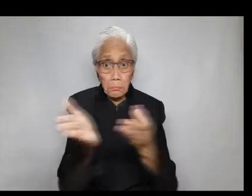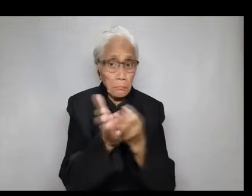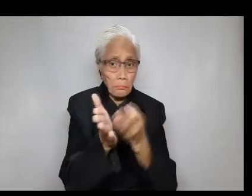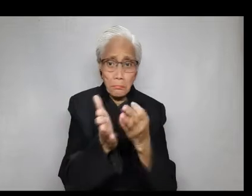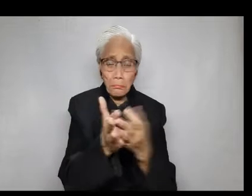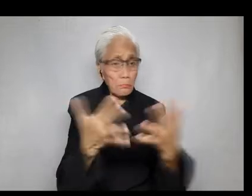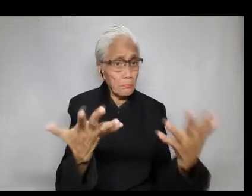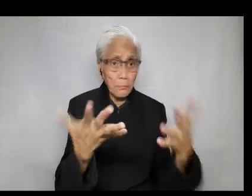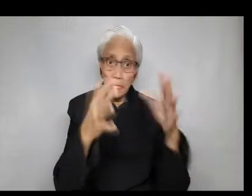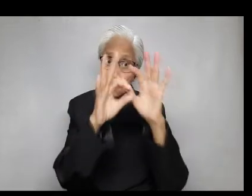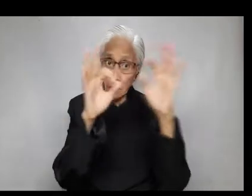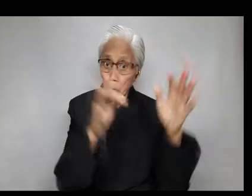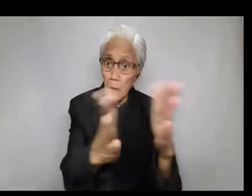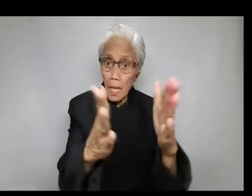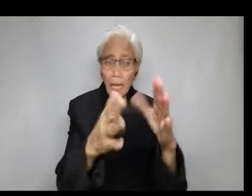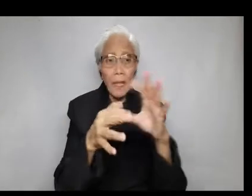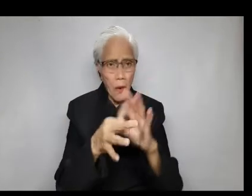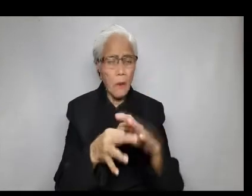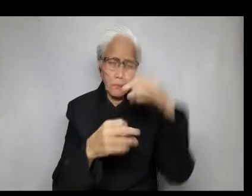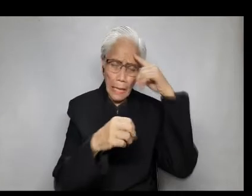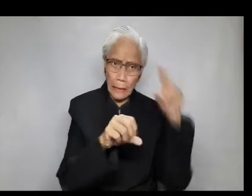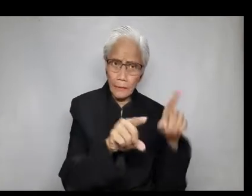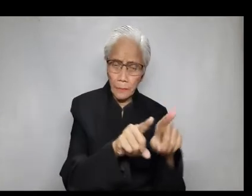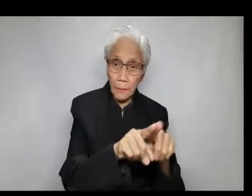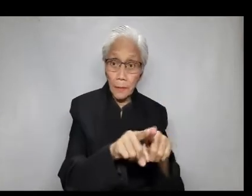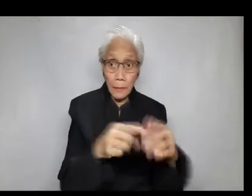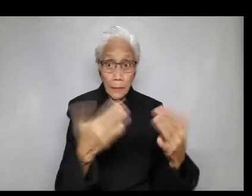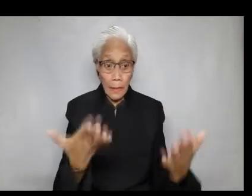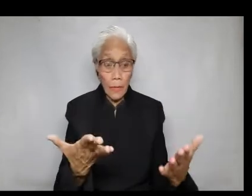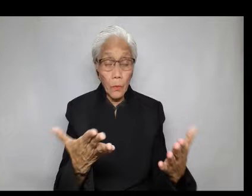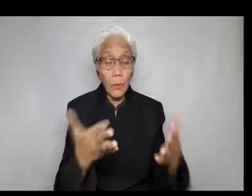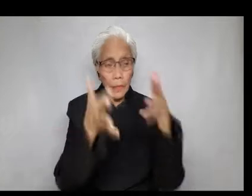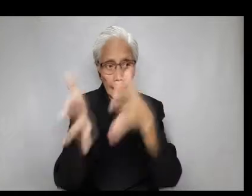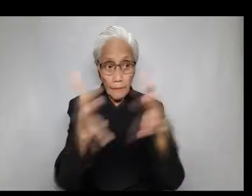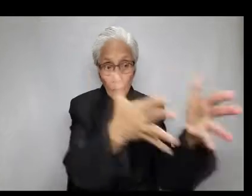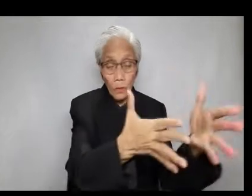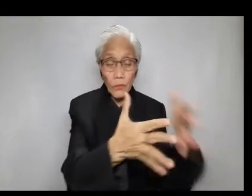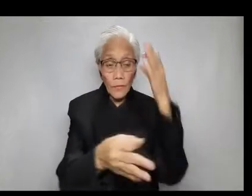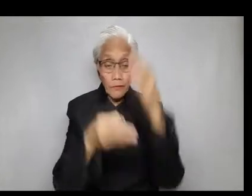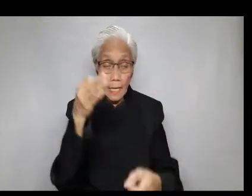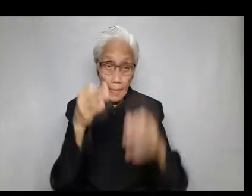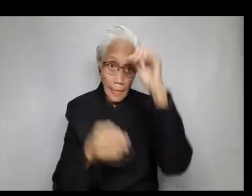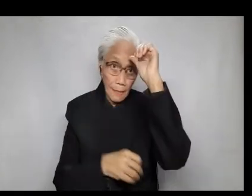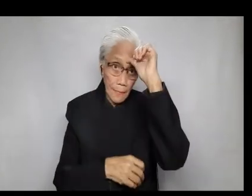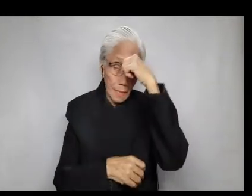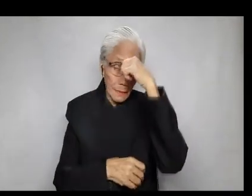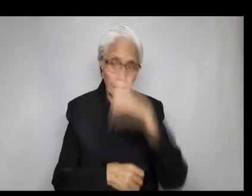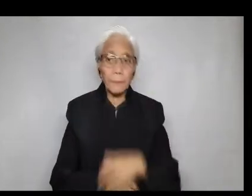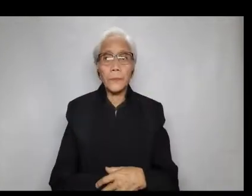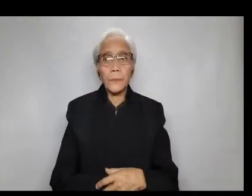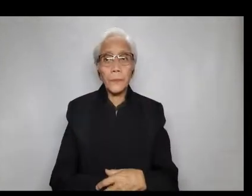heal, and encourage. In fact, it is a form of affirmation. Now, let me leave you with